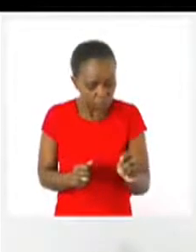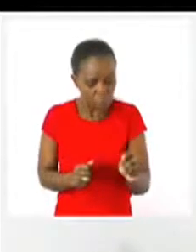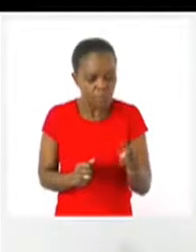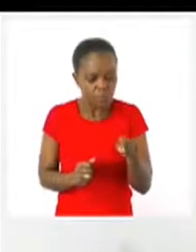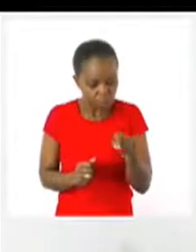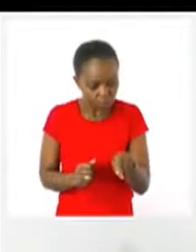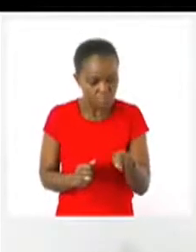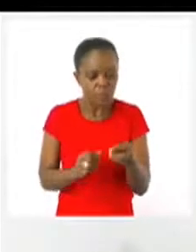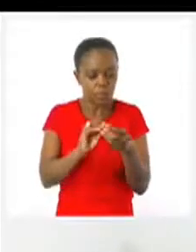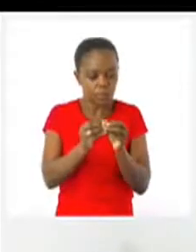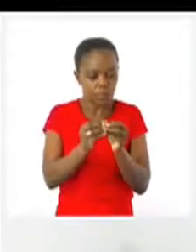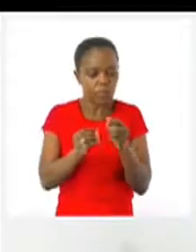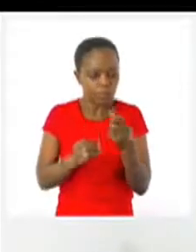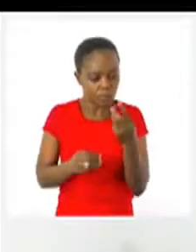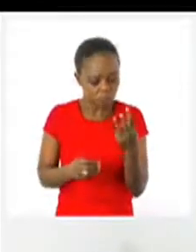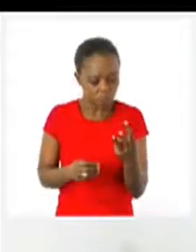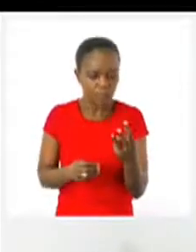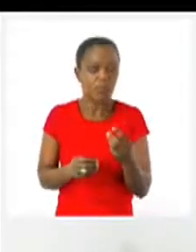Write number 3.